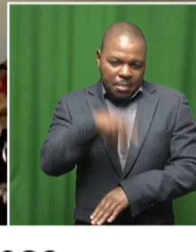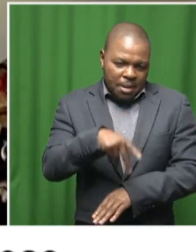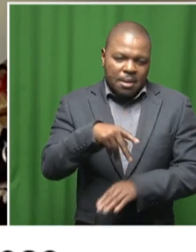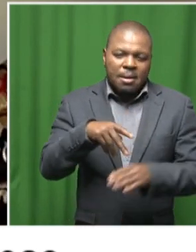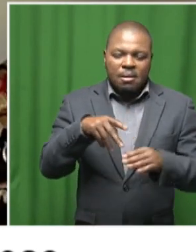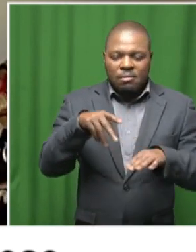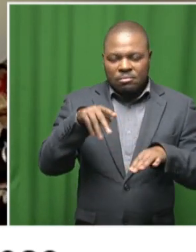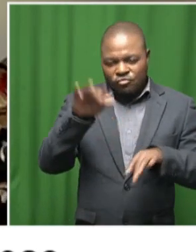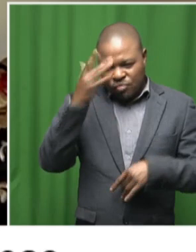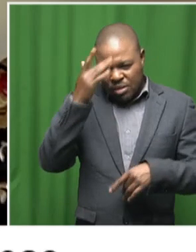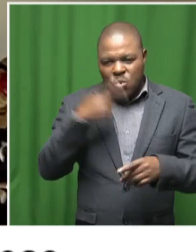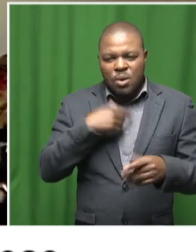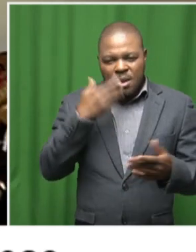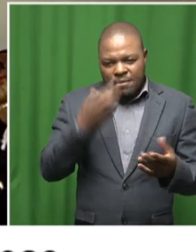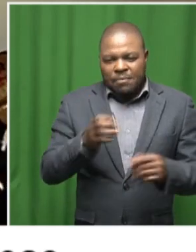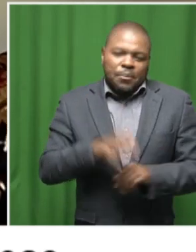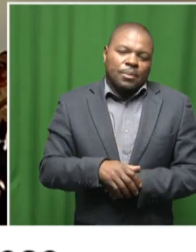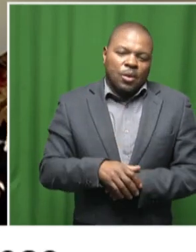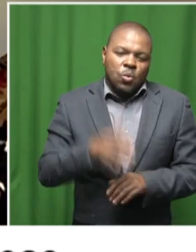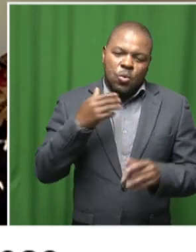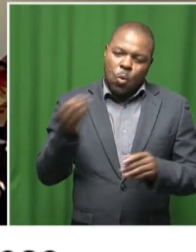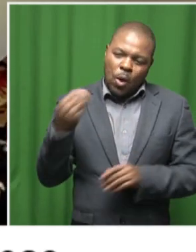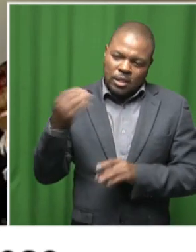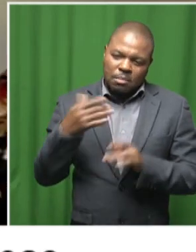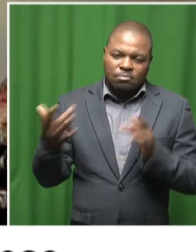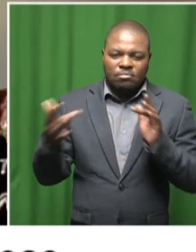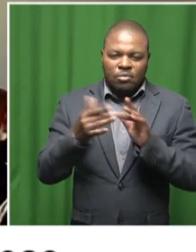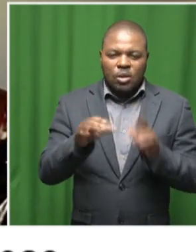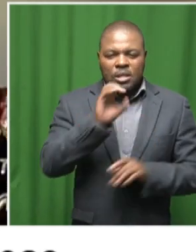conditions. And you can reach us on WhatsApp as well,